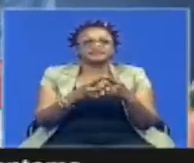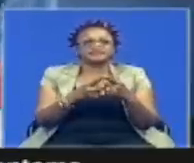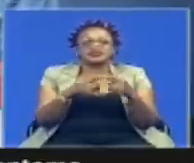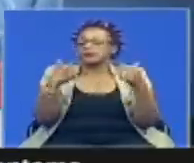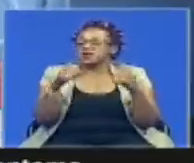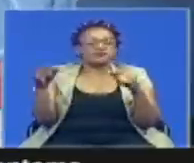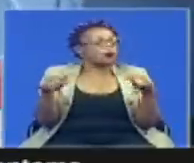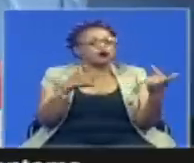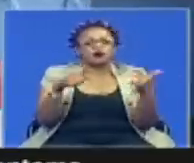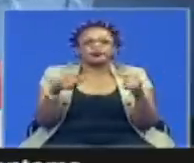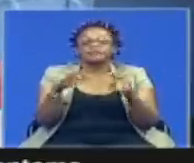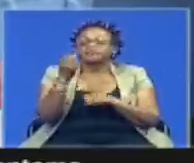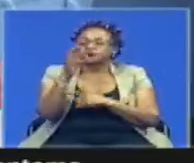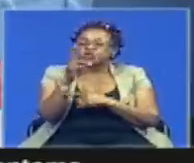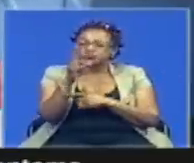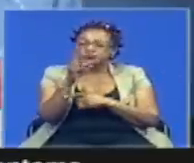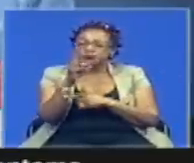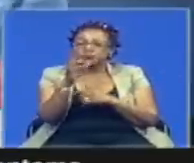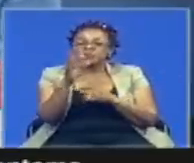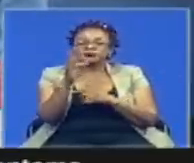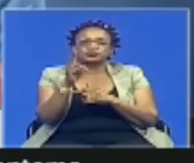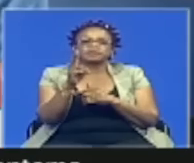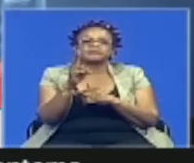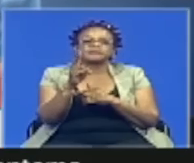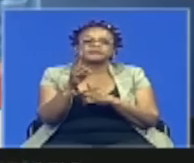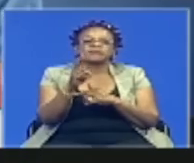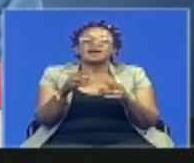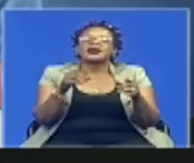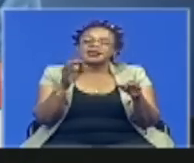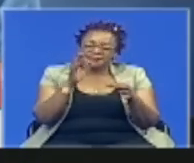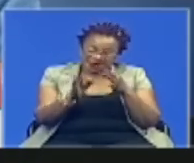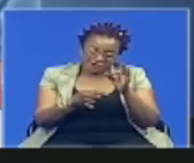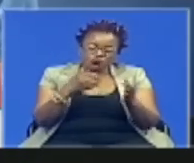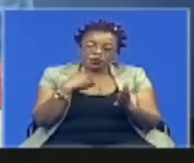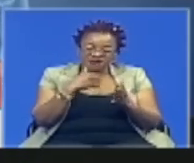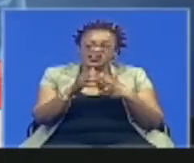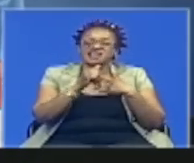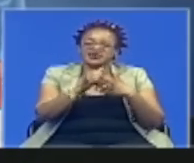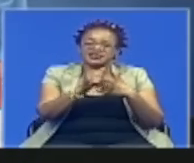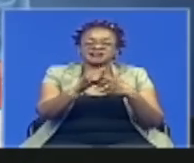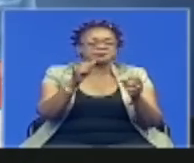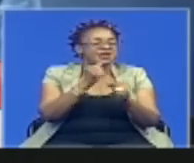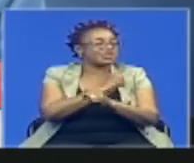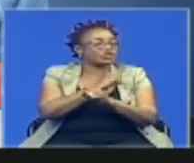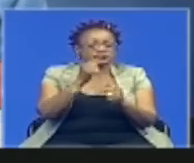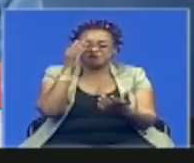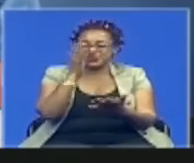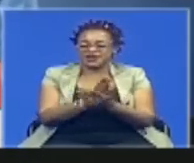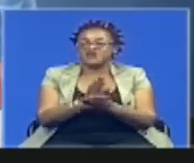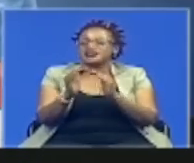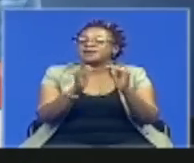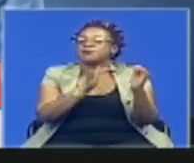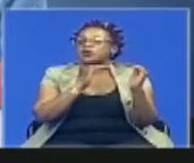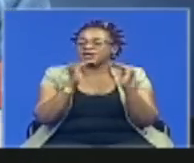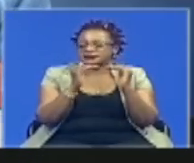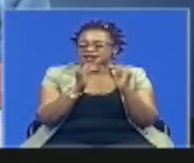What is your wider point? 2017. As long as you have a leadership that does not believe in democracy, as long as you have a